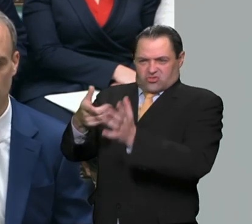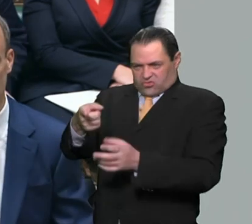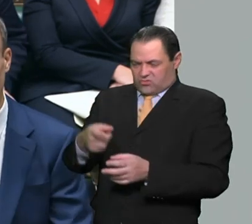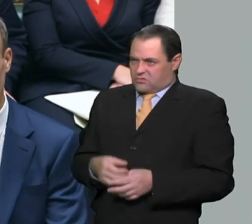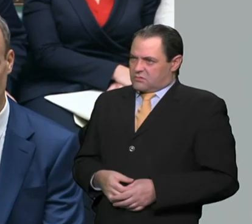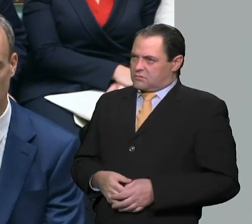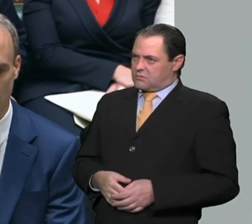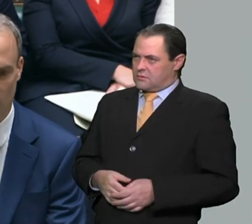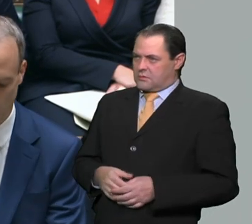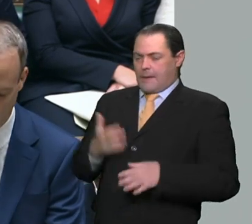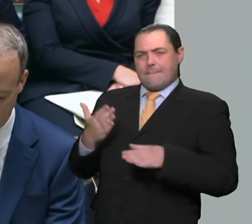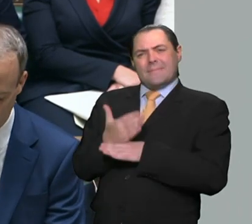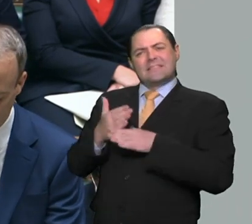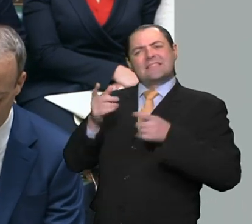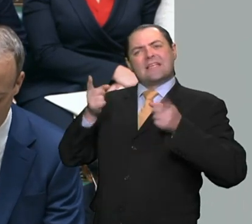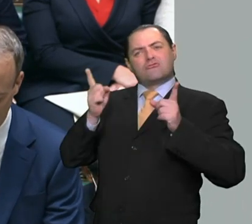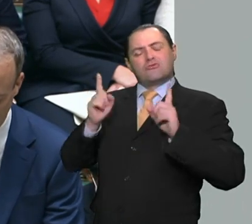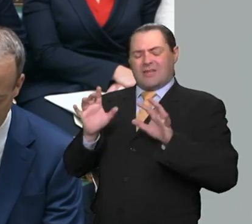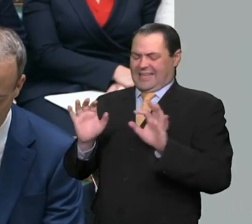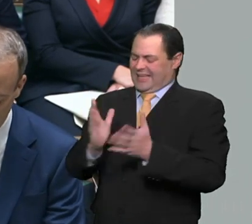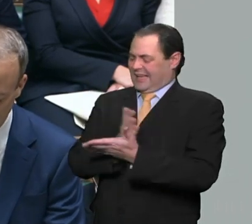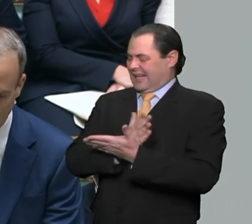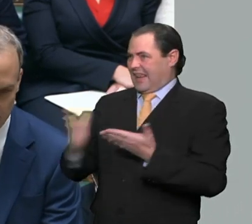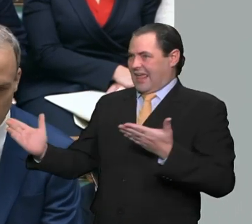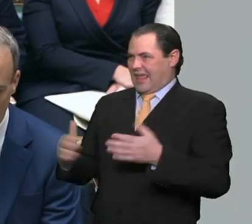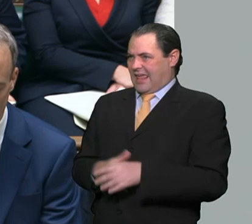The Business Secretary has been absolutely crystal